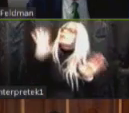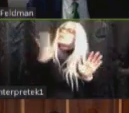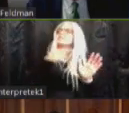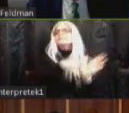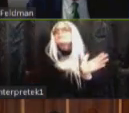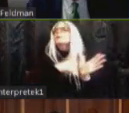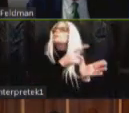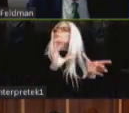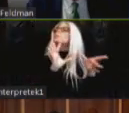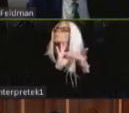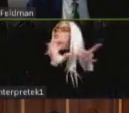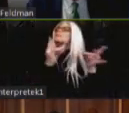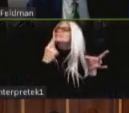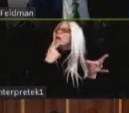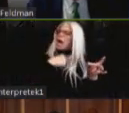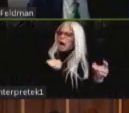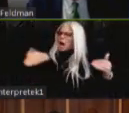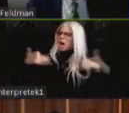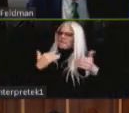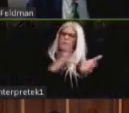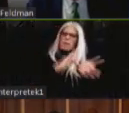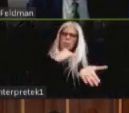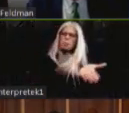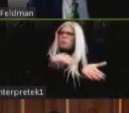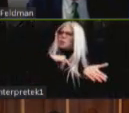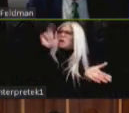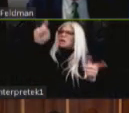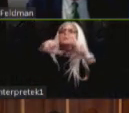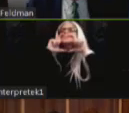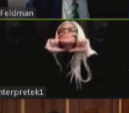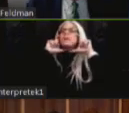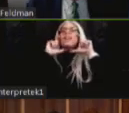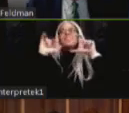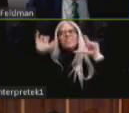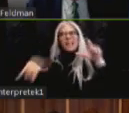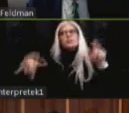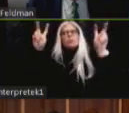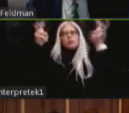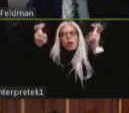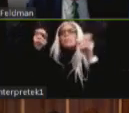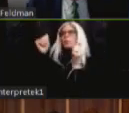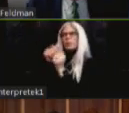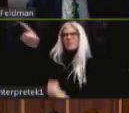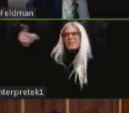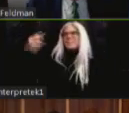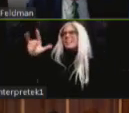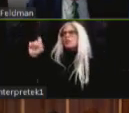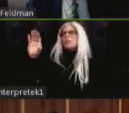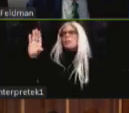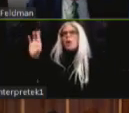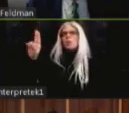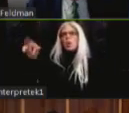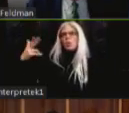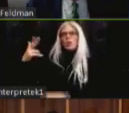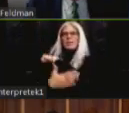exemption. And that was one of the issues that Hillsborough County pointed out, was that there's not an expectation on the